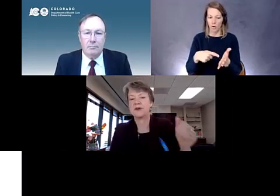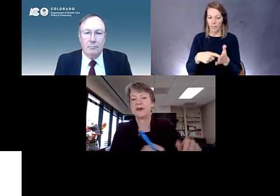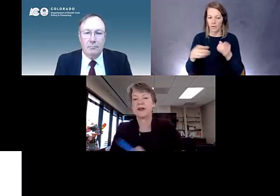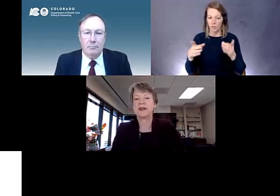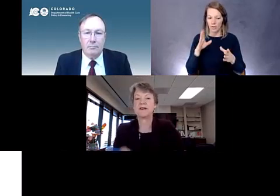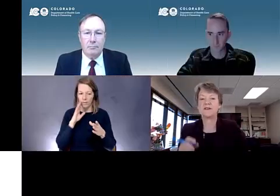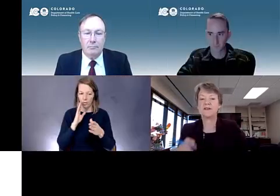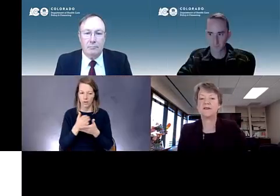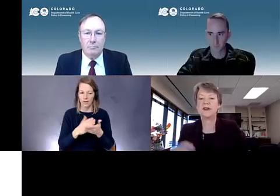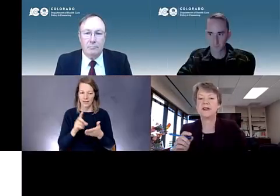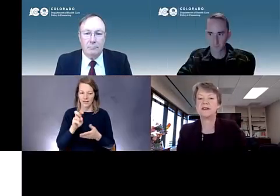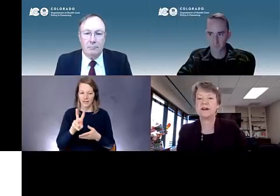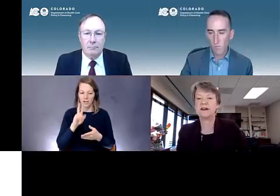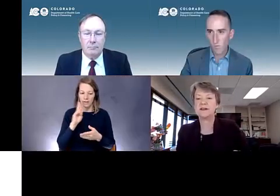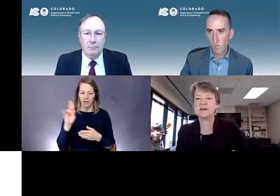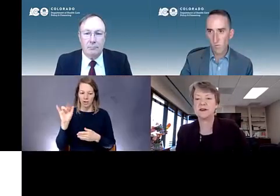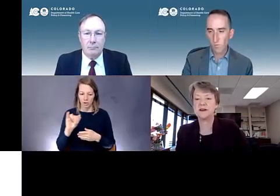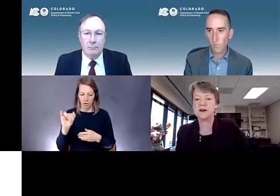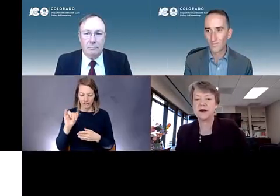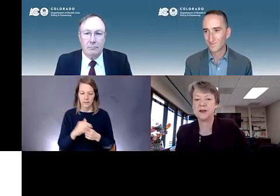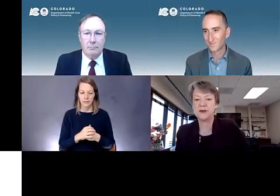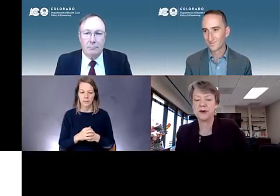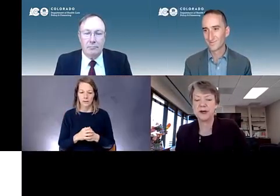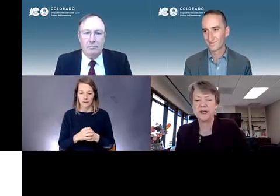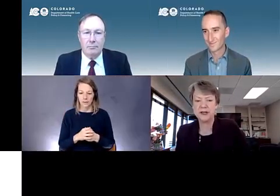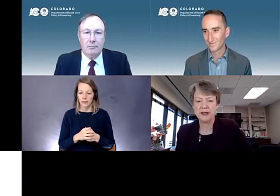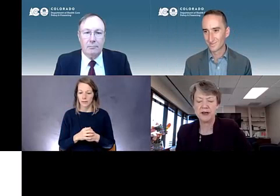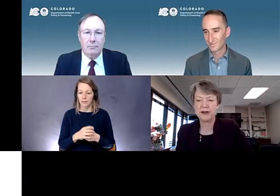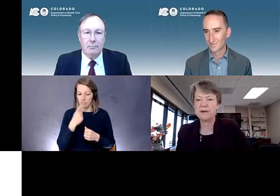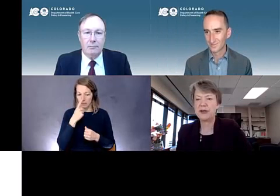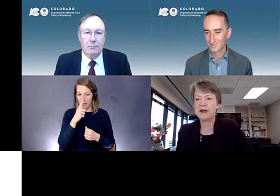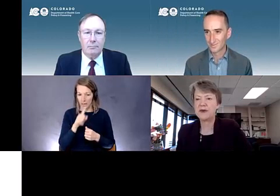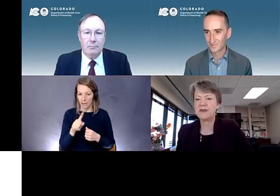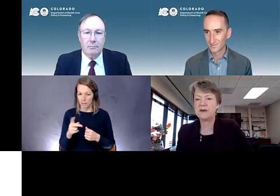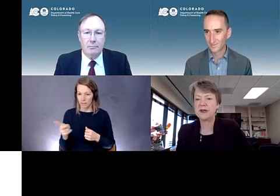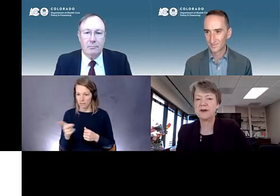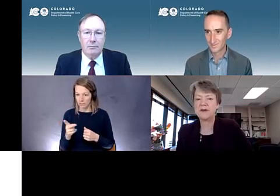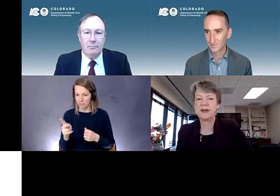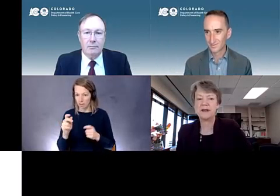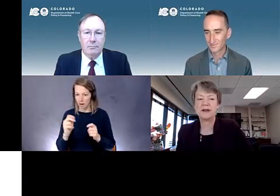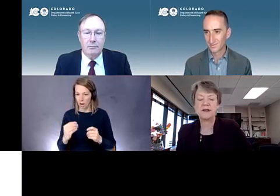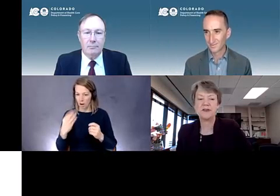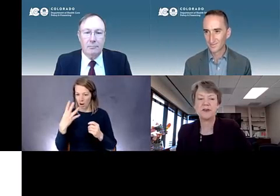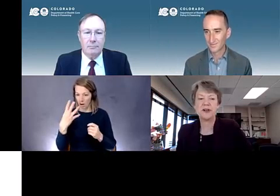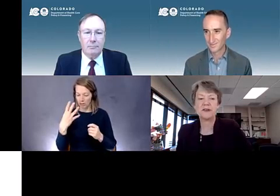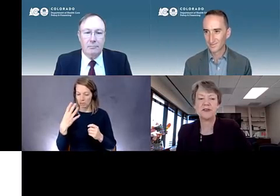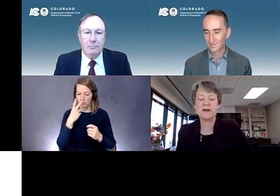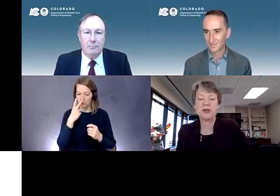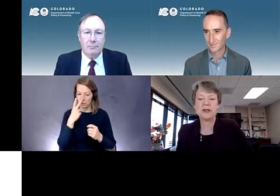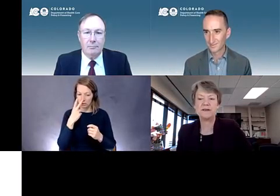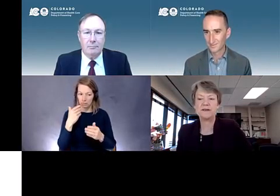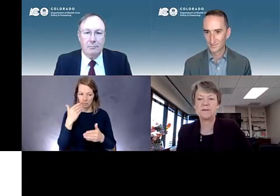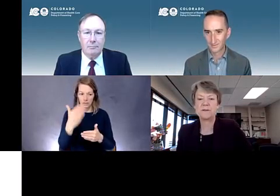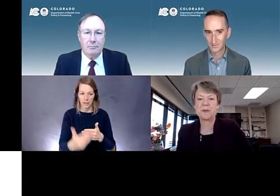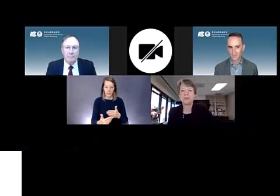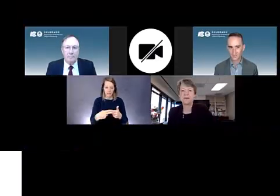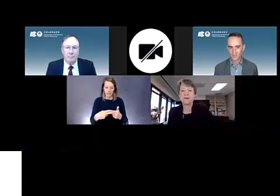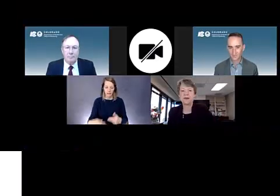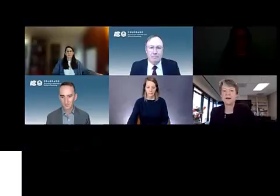And so if I could ask Trevor and Tara to turn on your cameras, there we go. And let's go to the next slide,